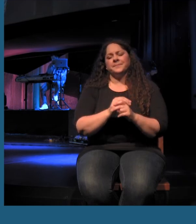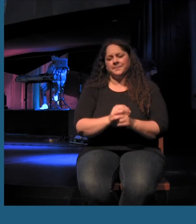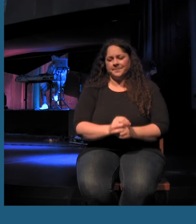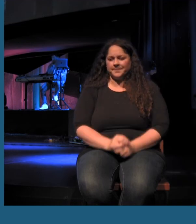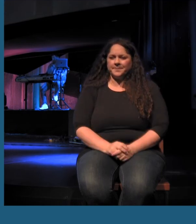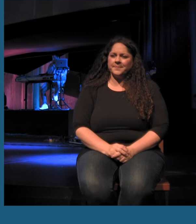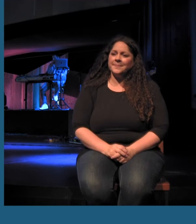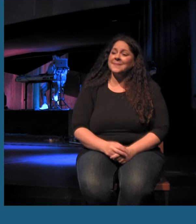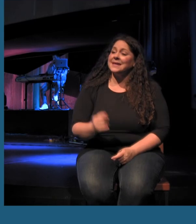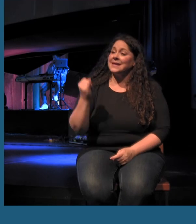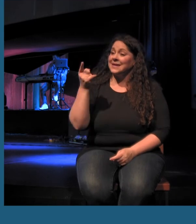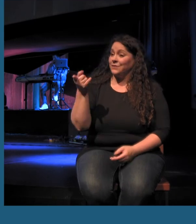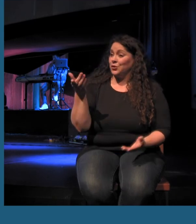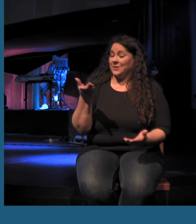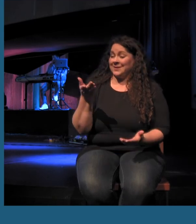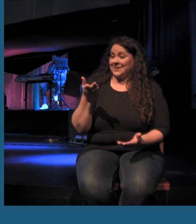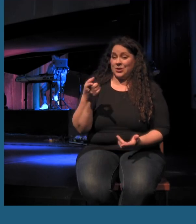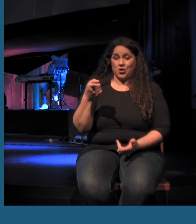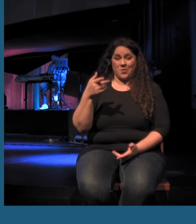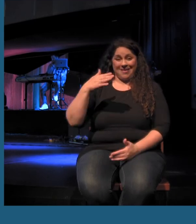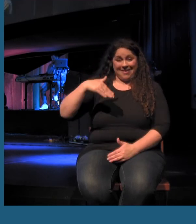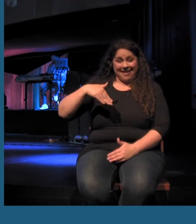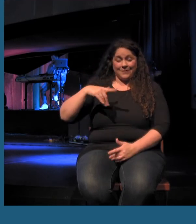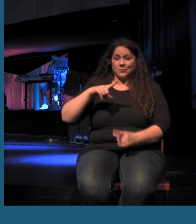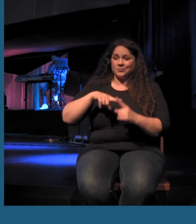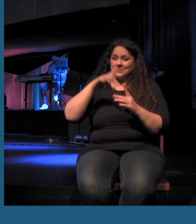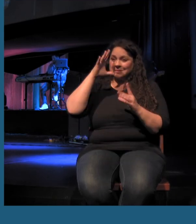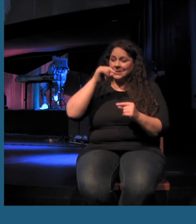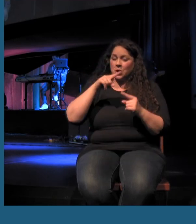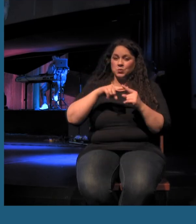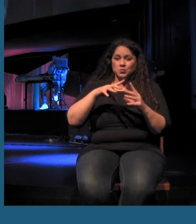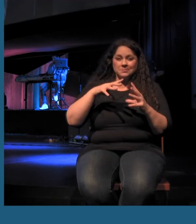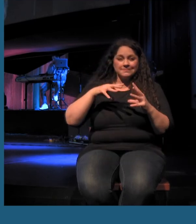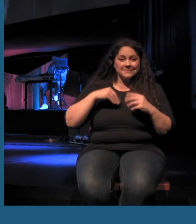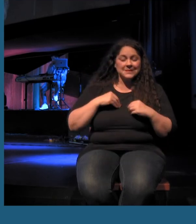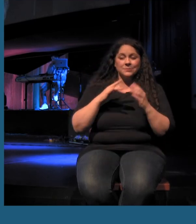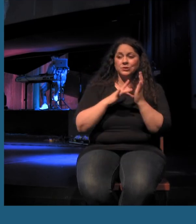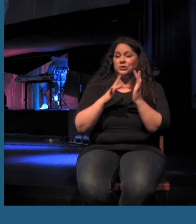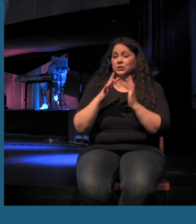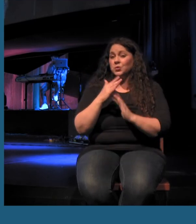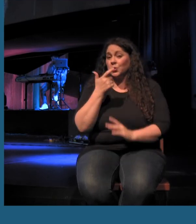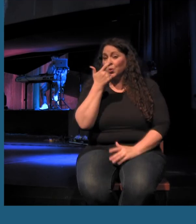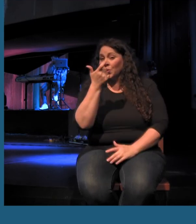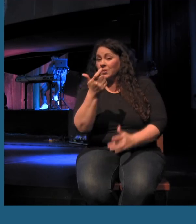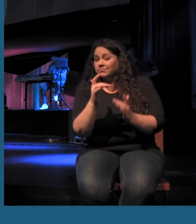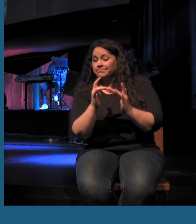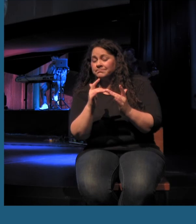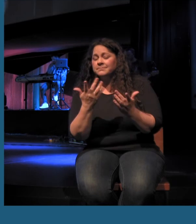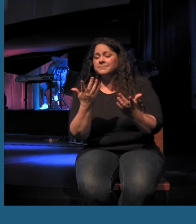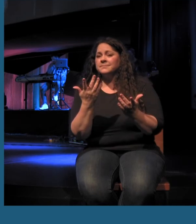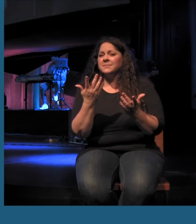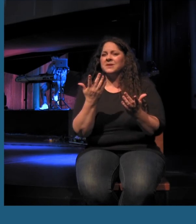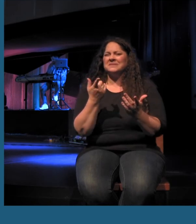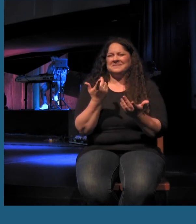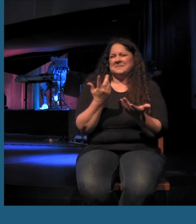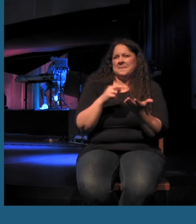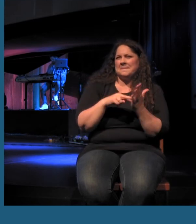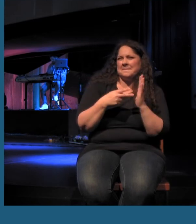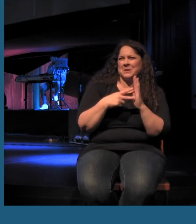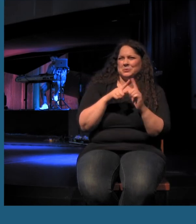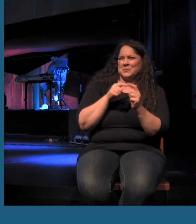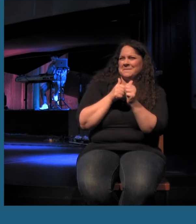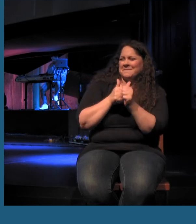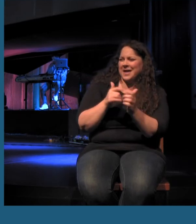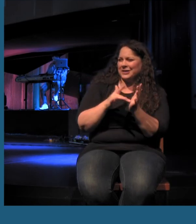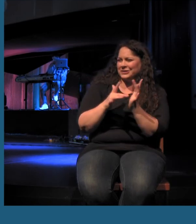If you're here today and you've never made a decision to follow Jesus, if you're watching online and you might say, what does it mean to follow Jesus?